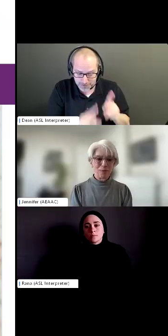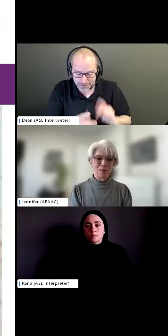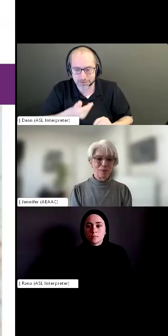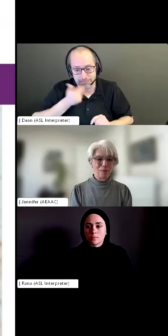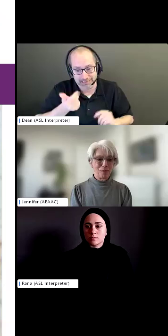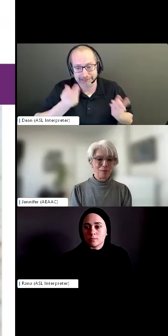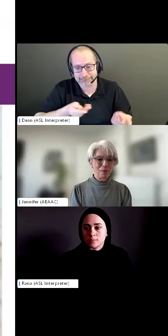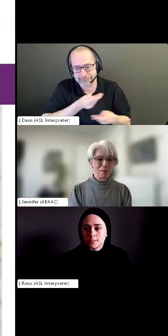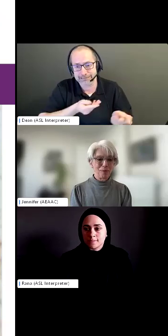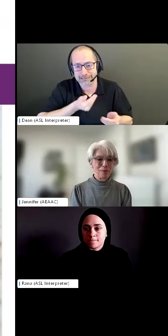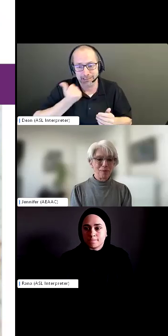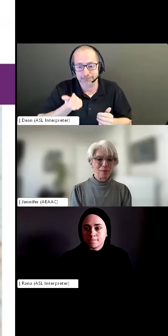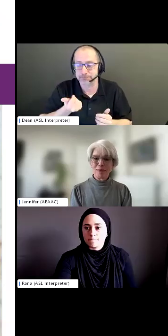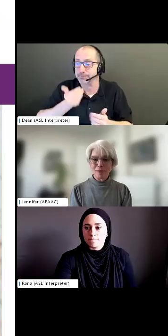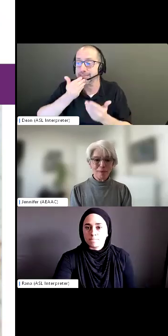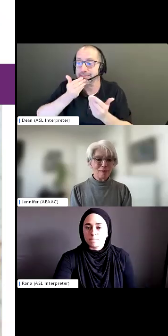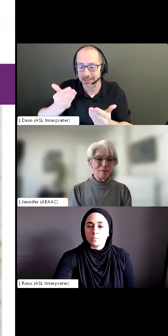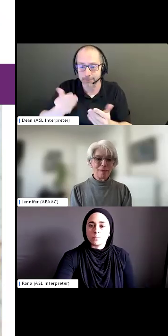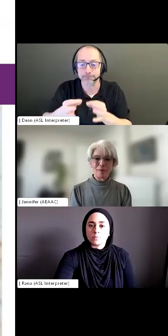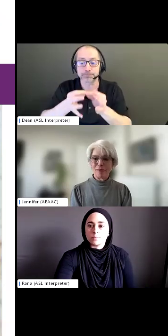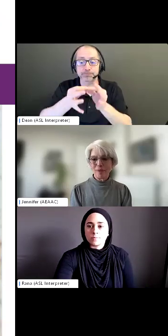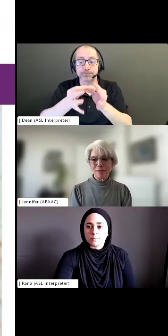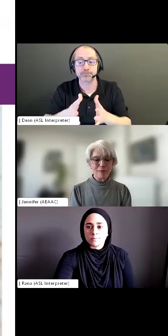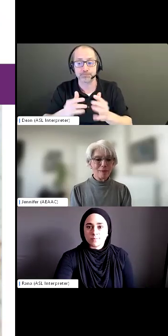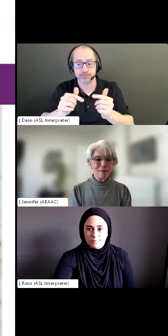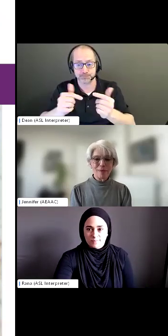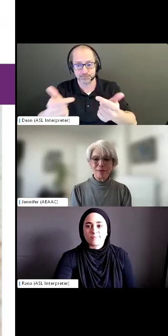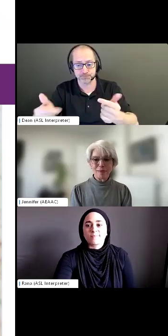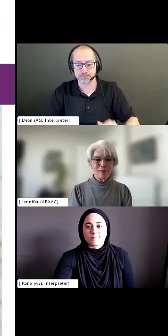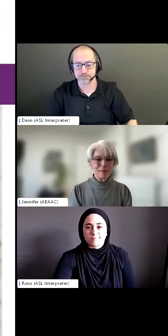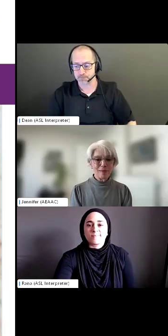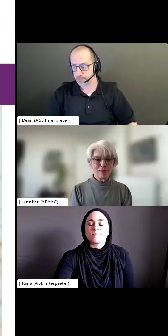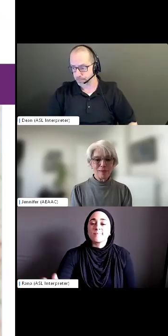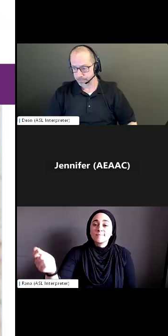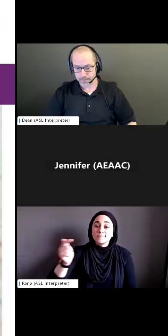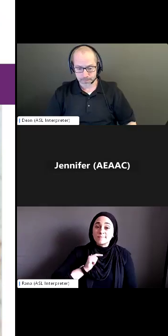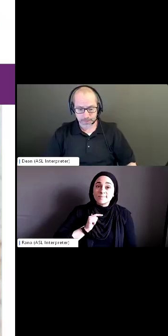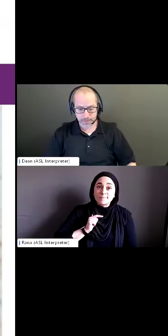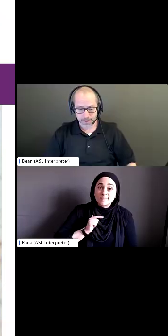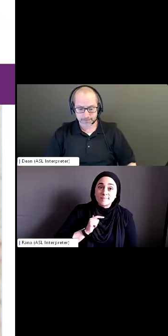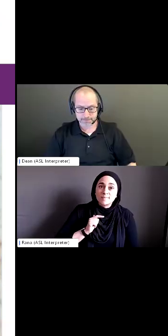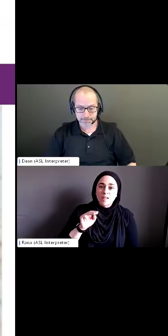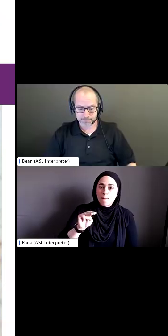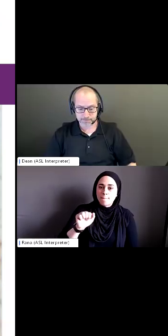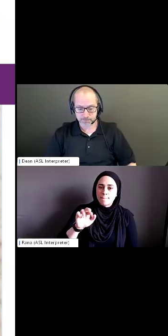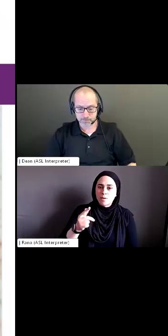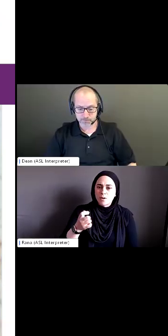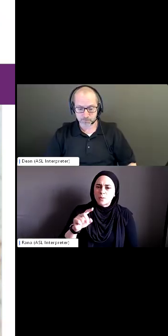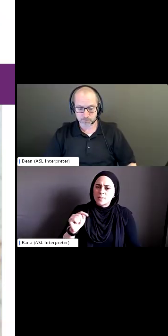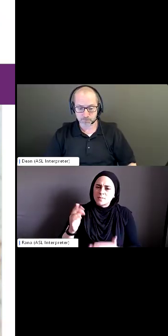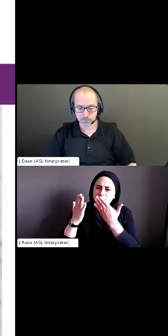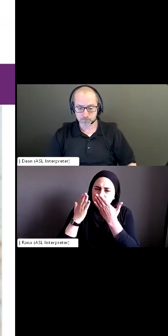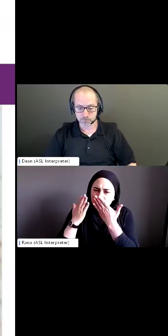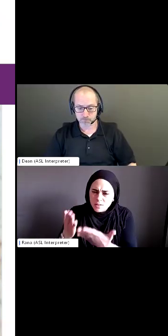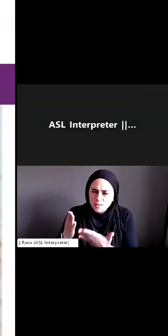Thanks so much, Jennifer. Yeah, I'm always inspired when I hear all the work that's happening really in every community.